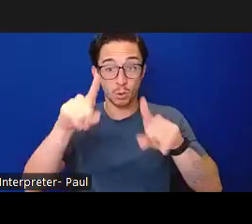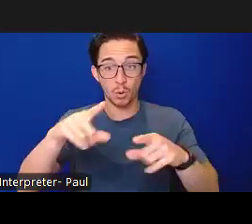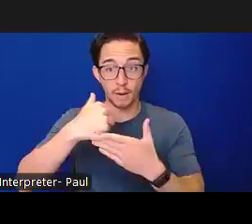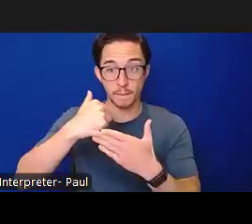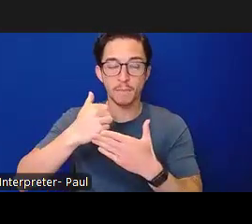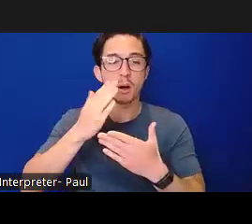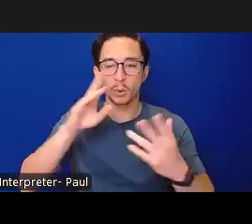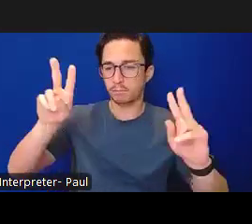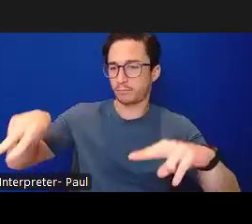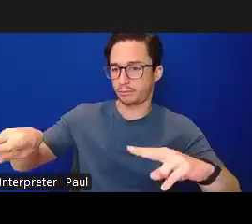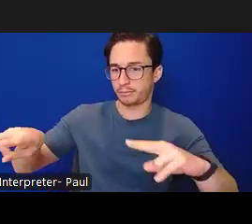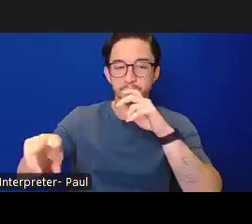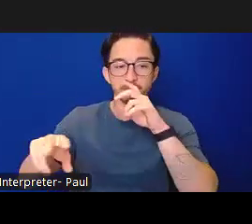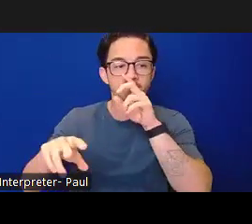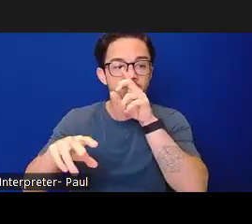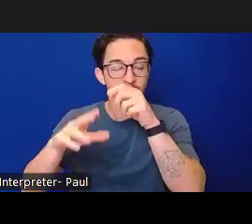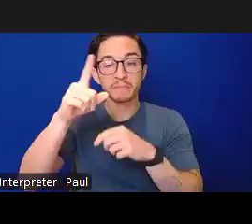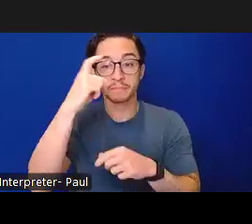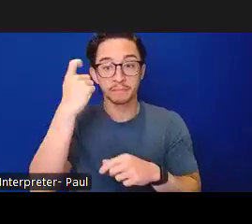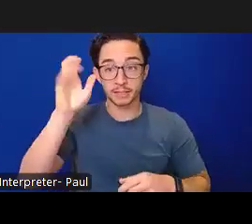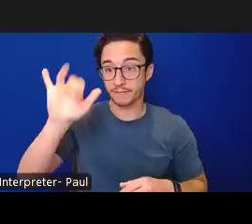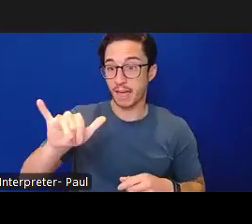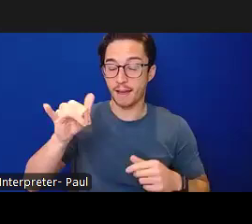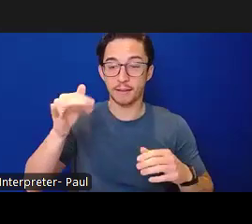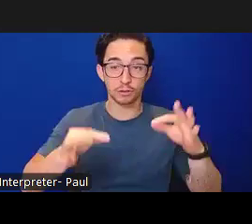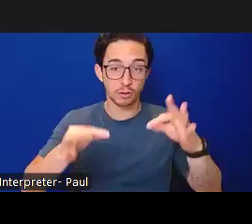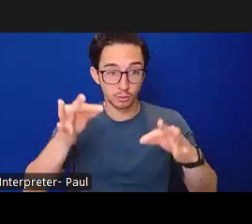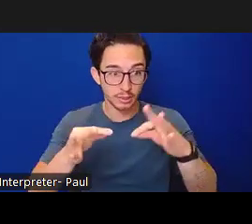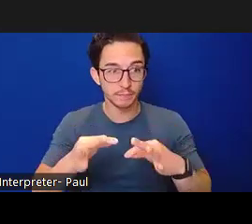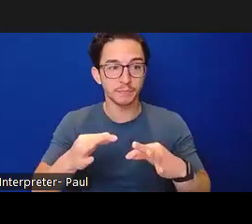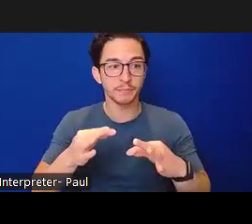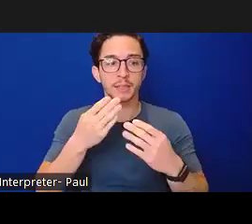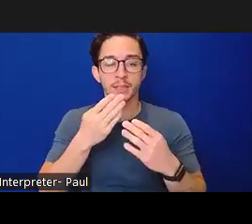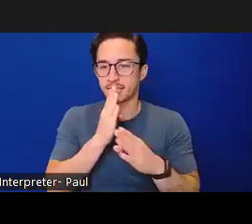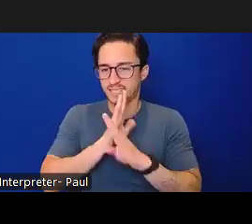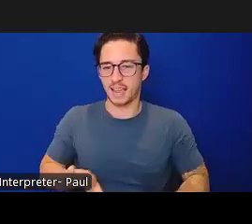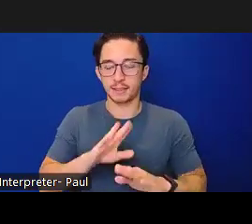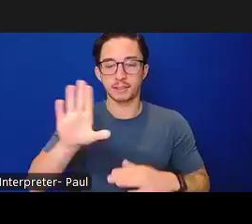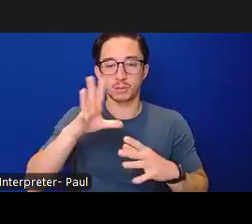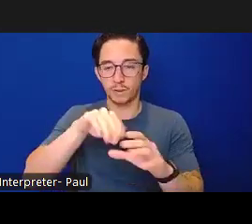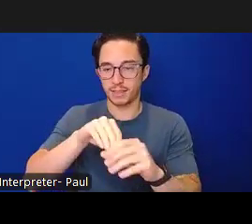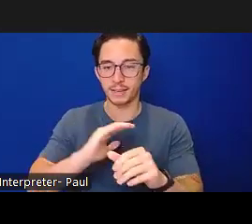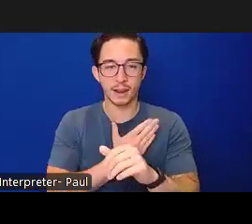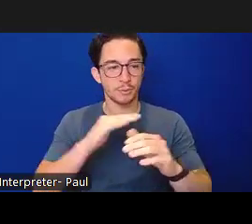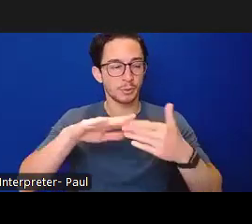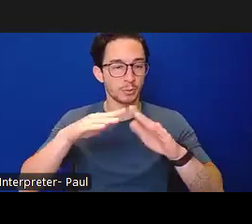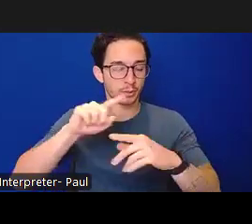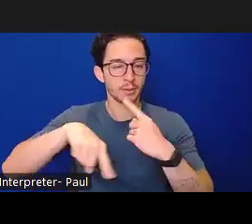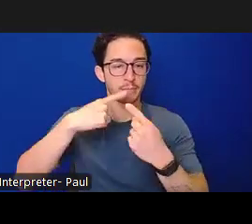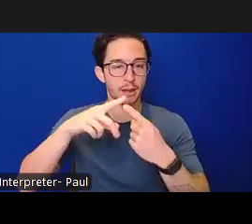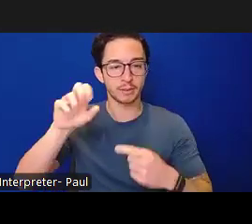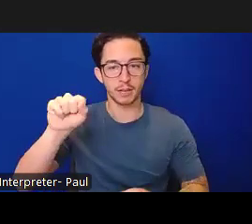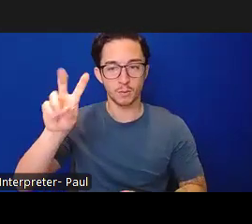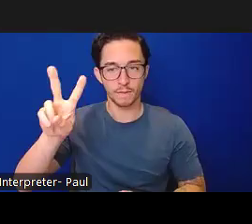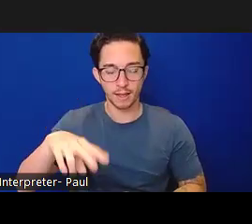so, because of that judgment, because of silence within our communities, right, about sexual violence, about